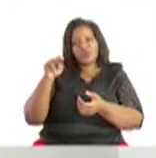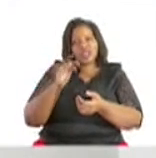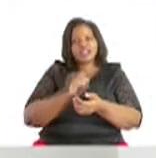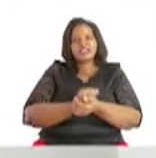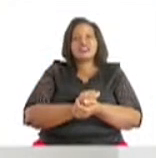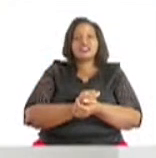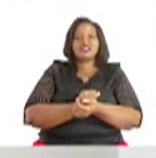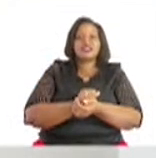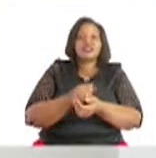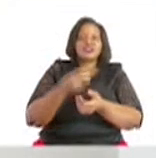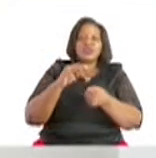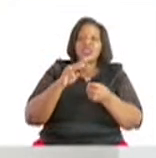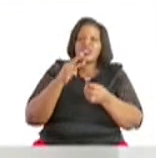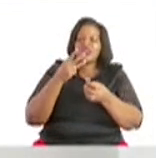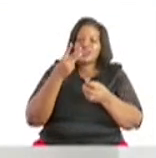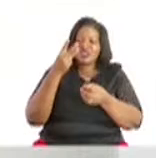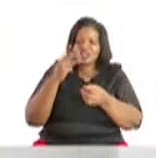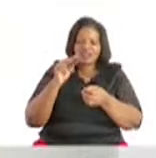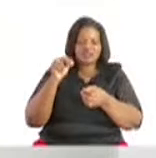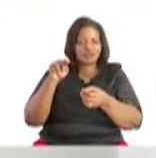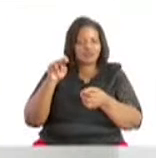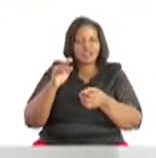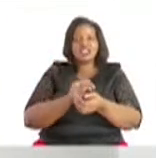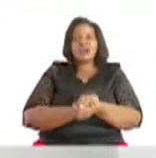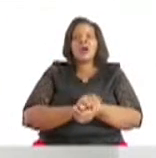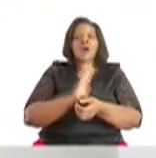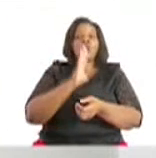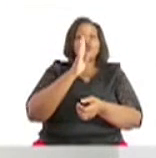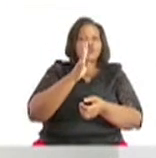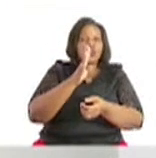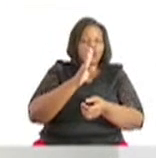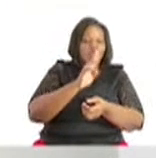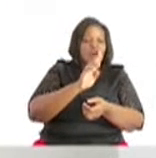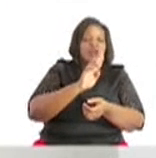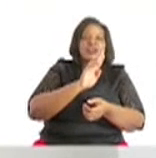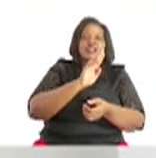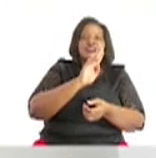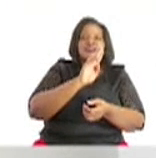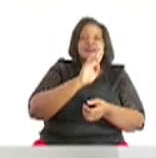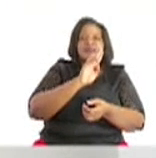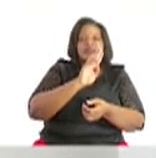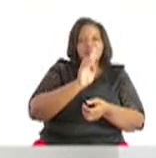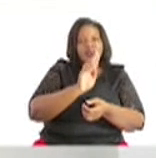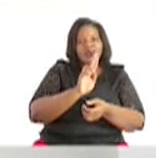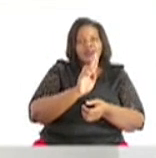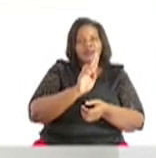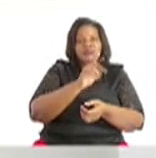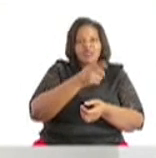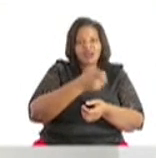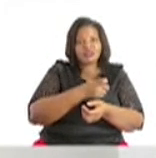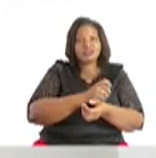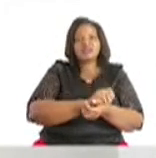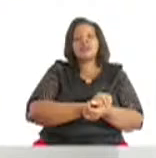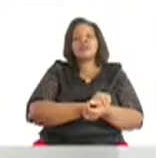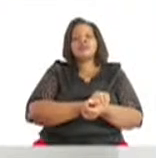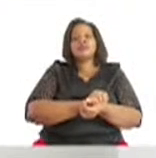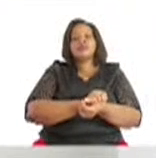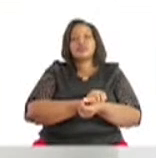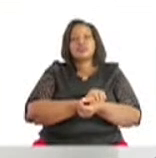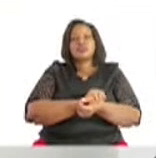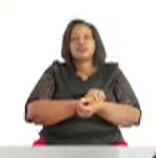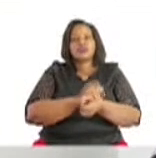Of 3 is unit. Of 4 is thousand, and it